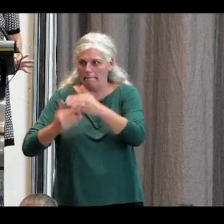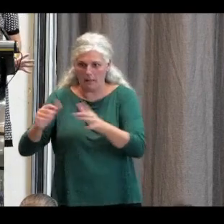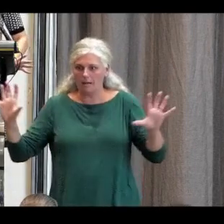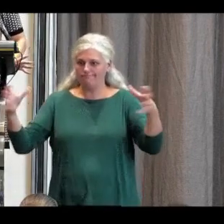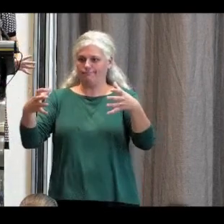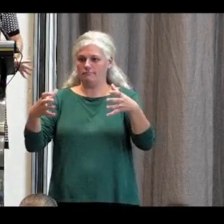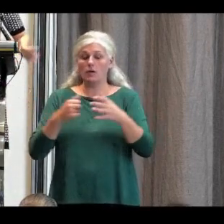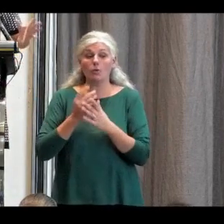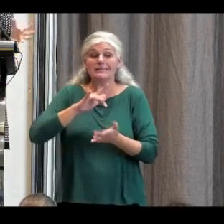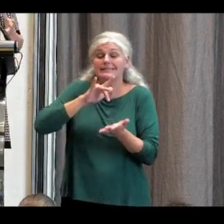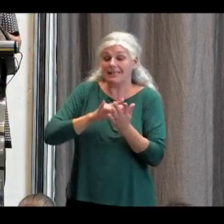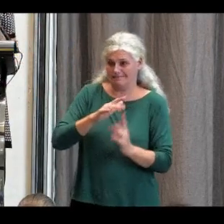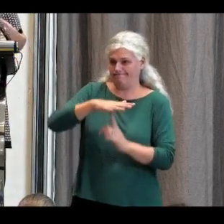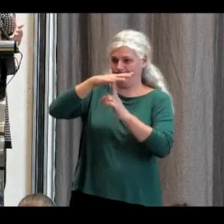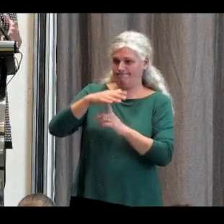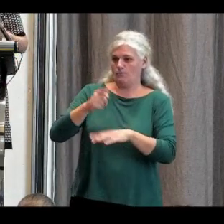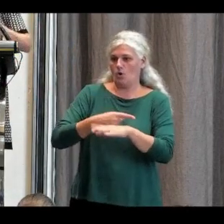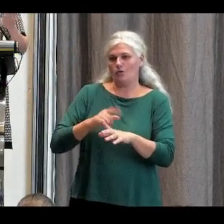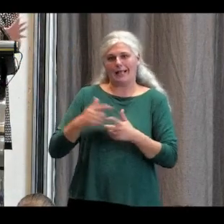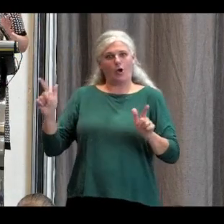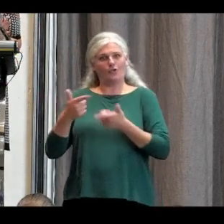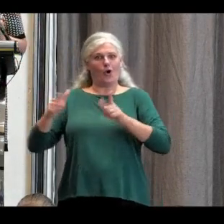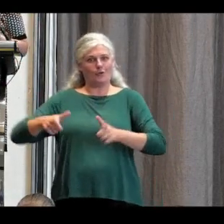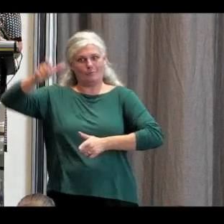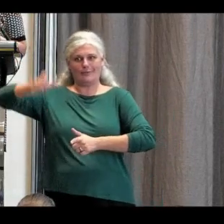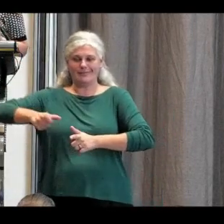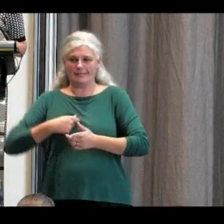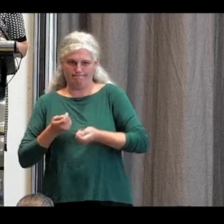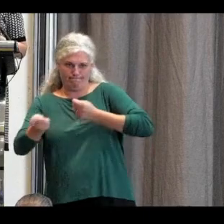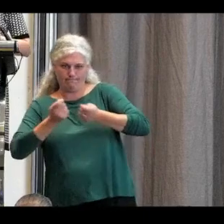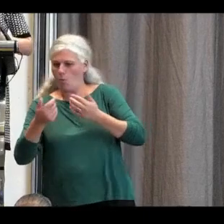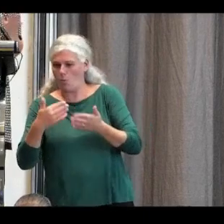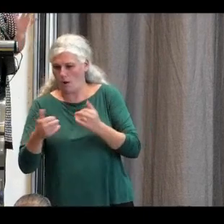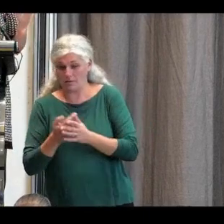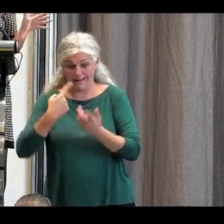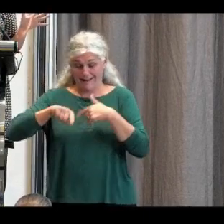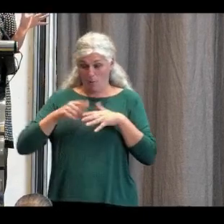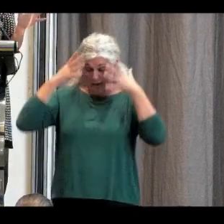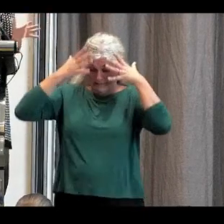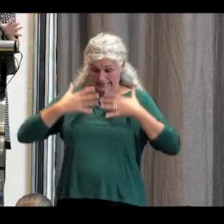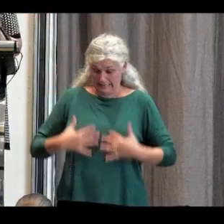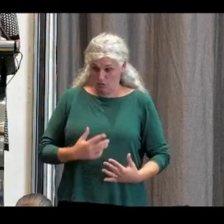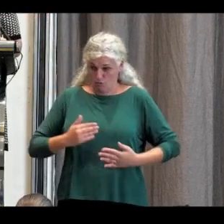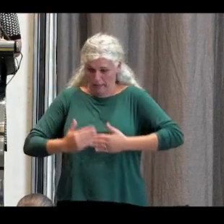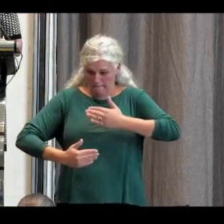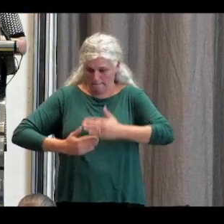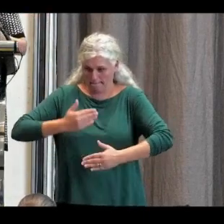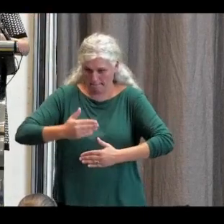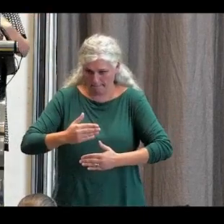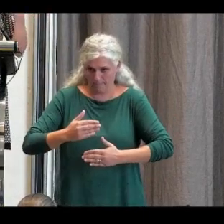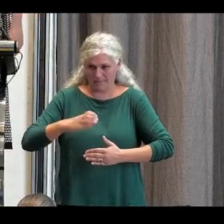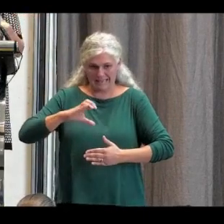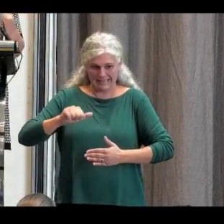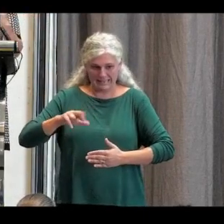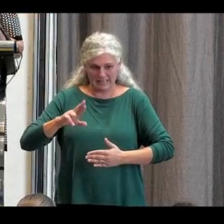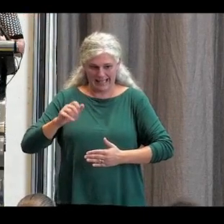the central clock or the orchestra conductor coordinates? It coordinates our circadian rhythms. So the circadian rhythms are